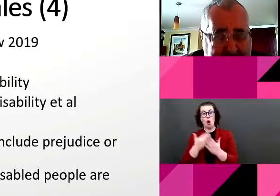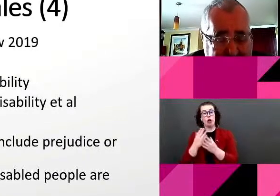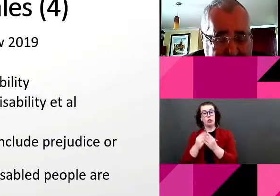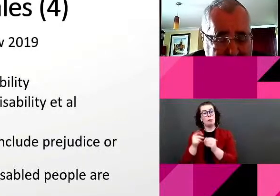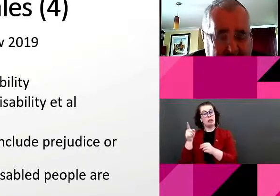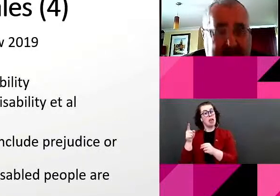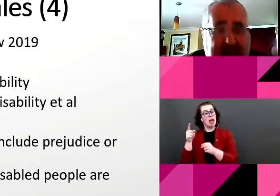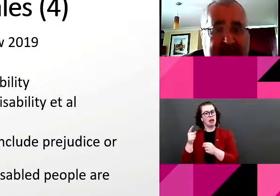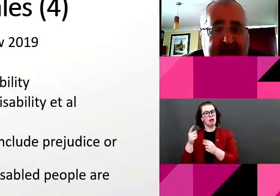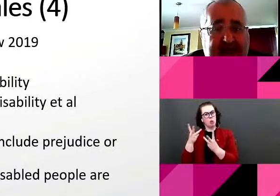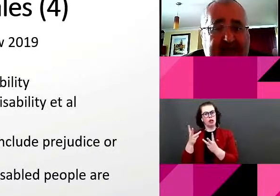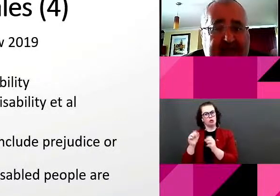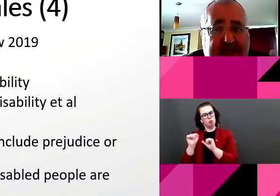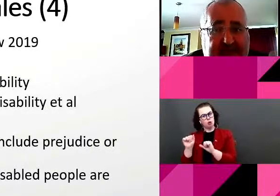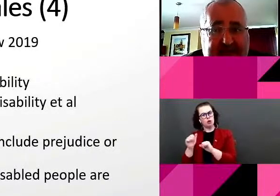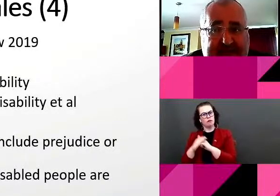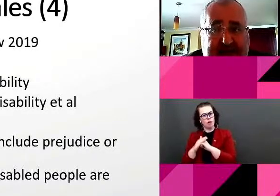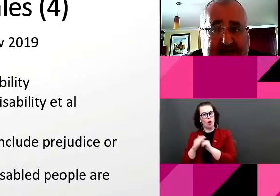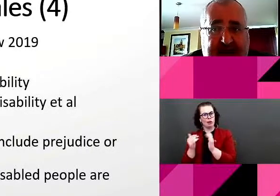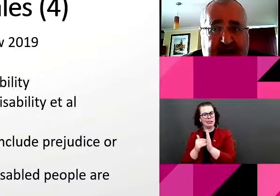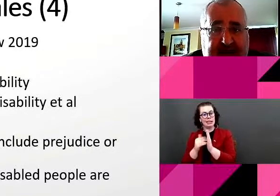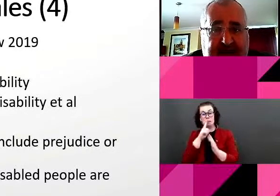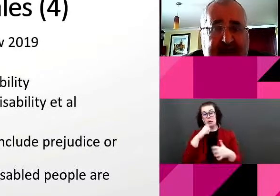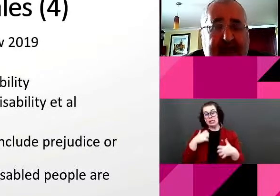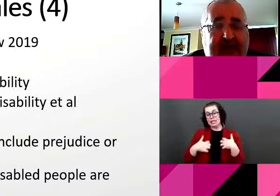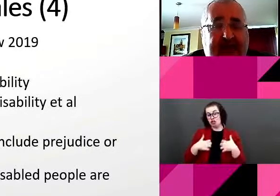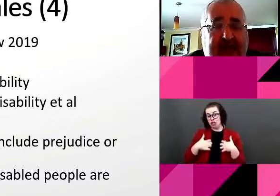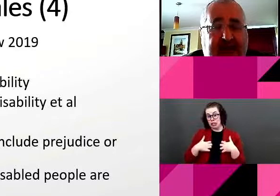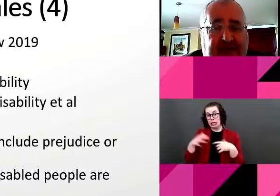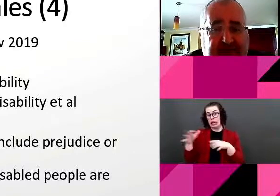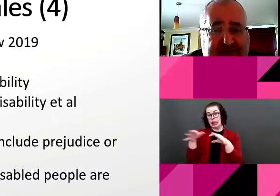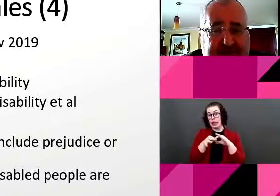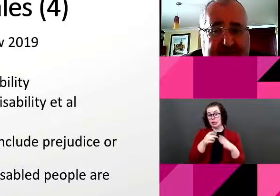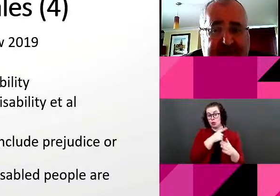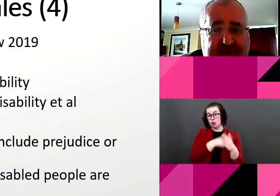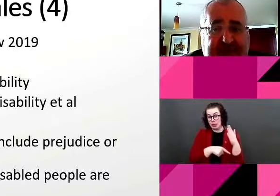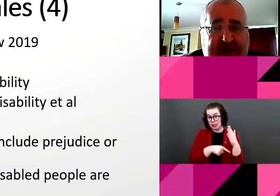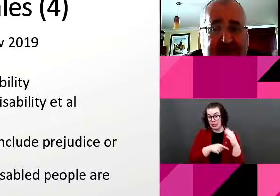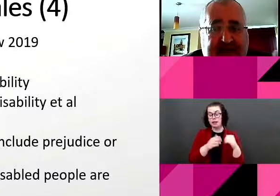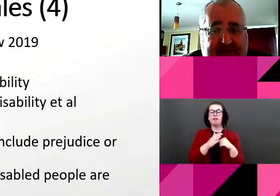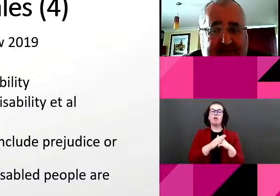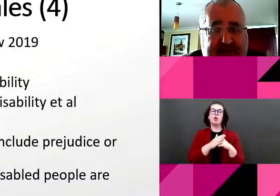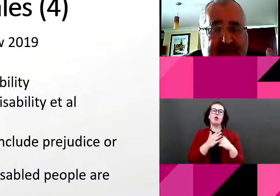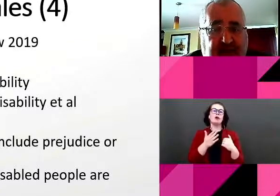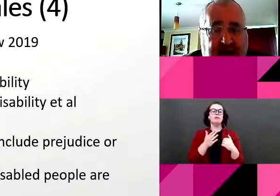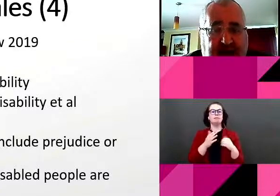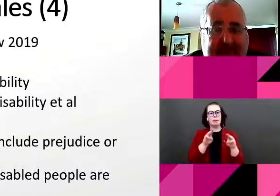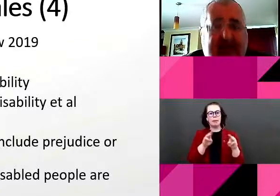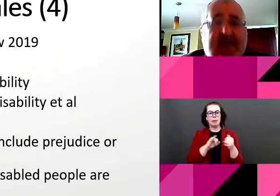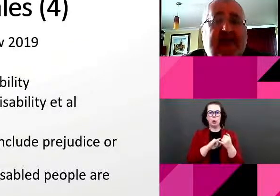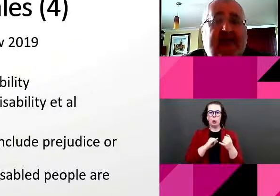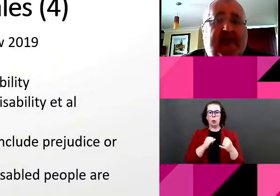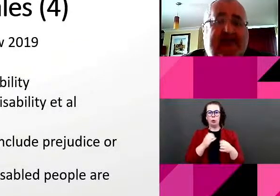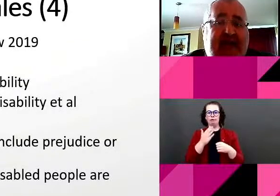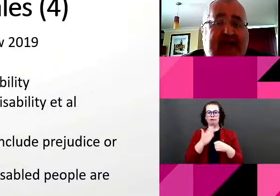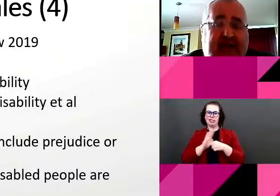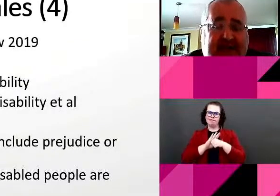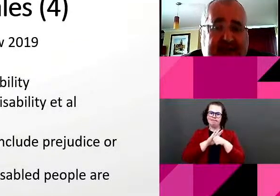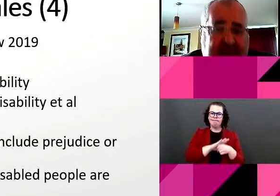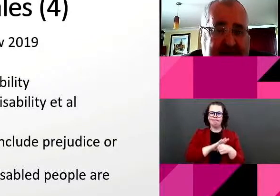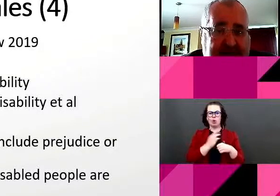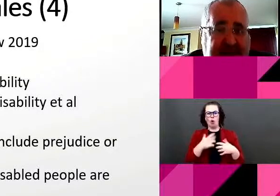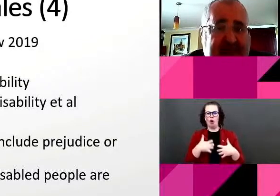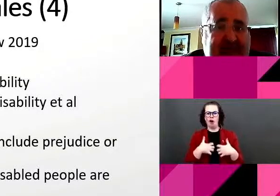interestingly, in disability area, for disability hostility crimes, they're saying